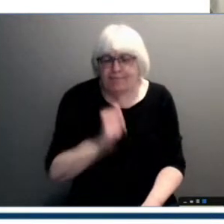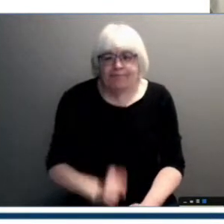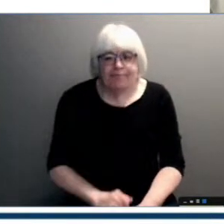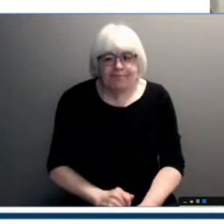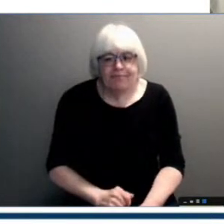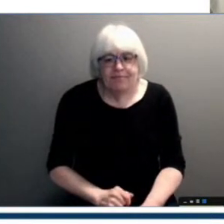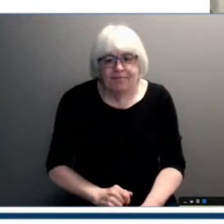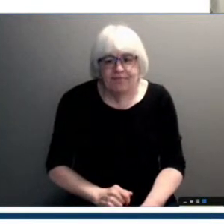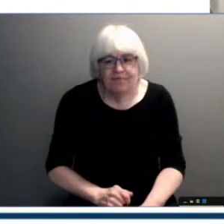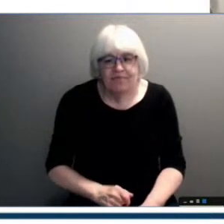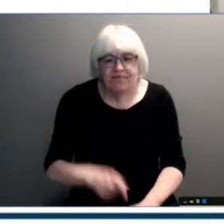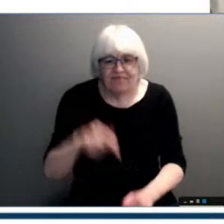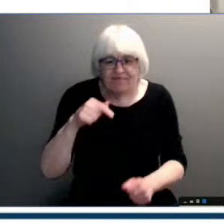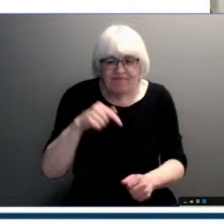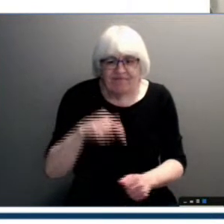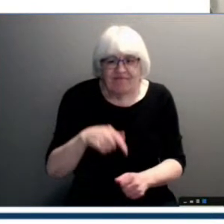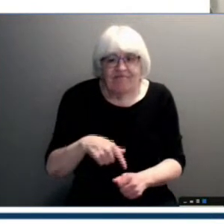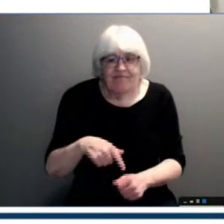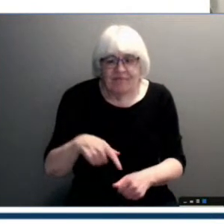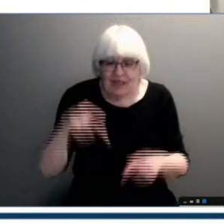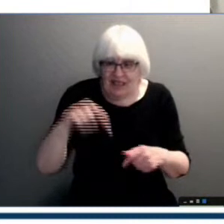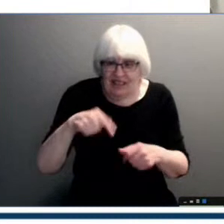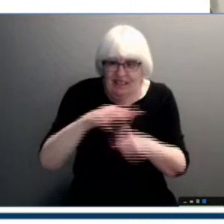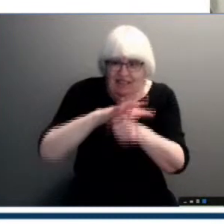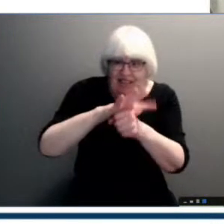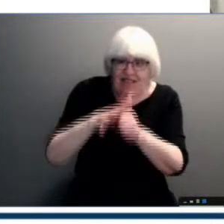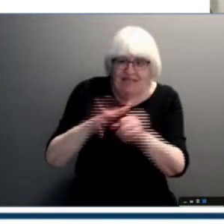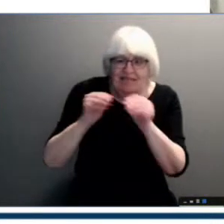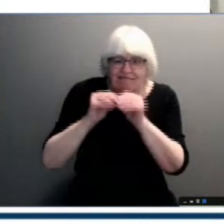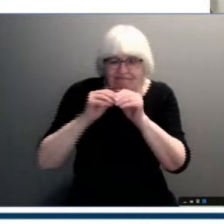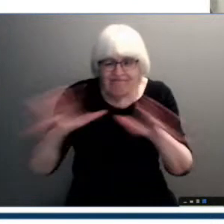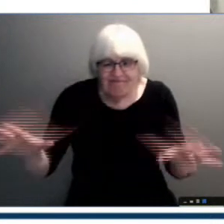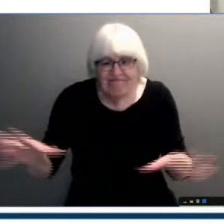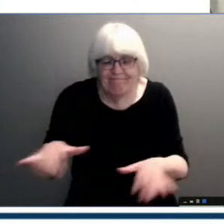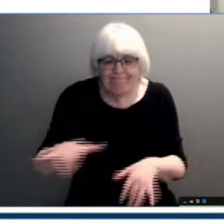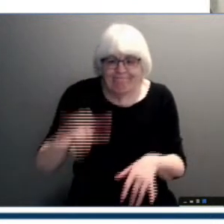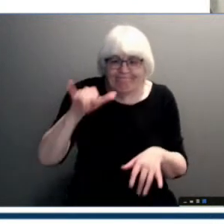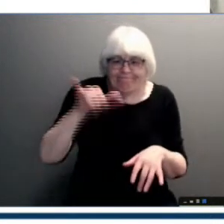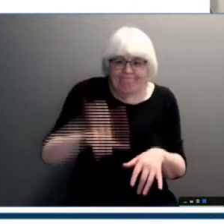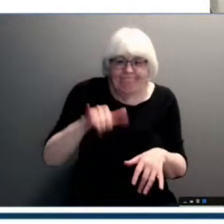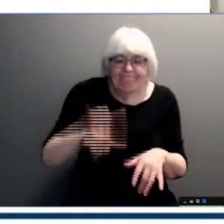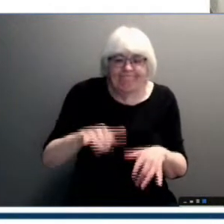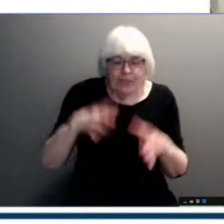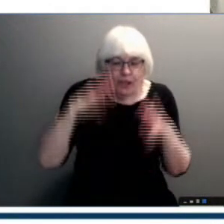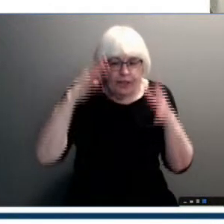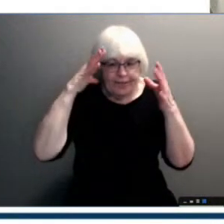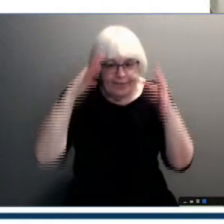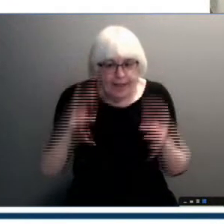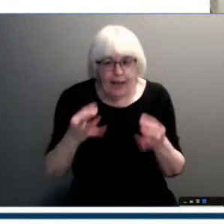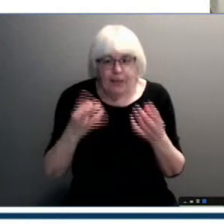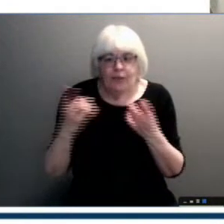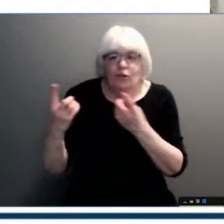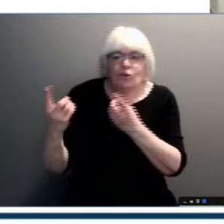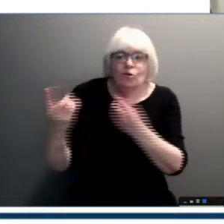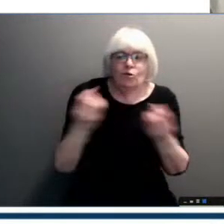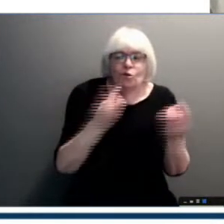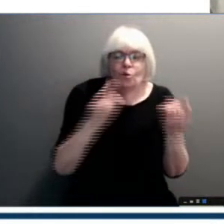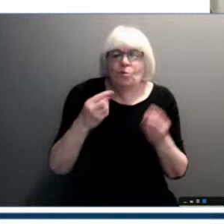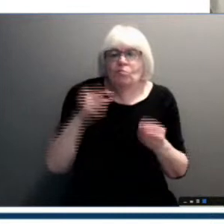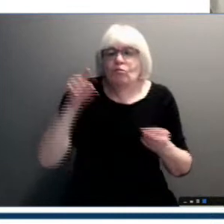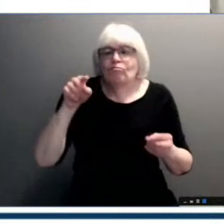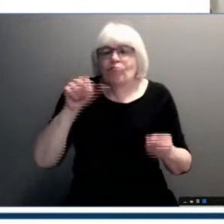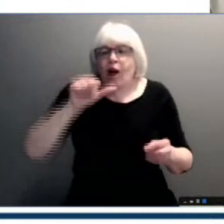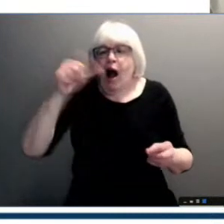your decisions. I'm assuming it's the same for other provinces, but other provinces have moved quicker to provide boosters for